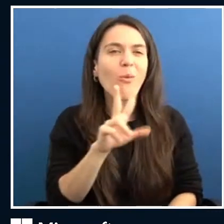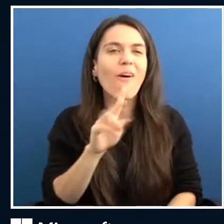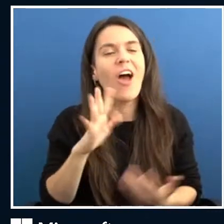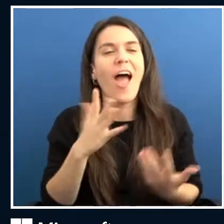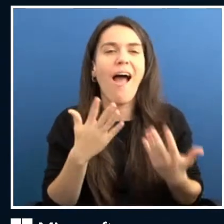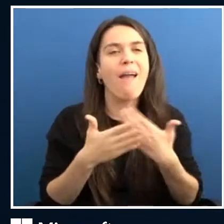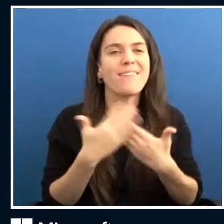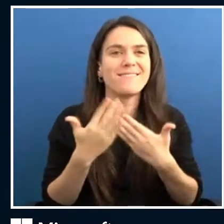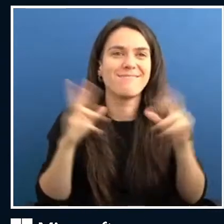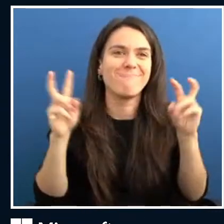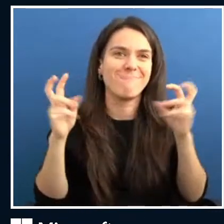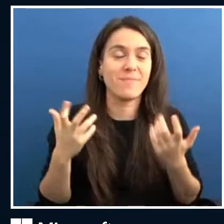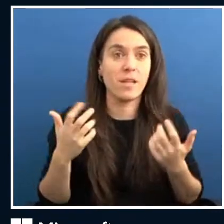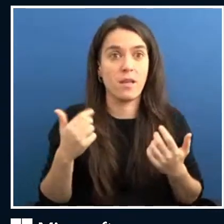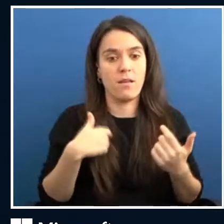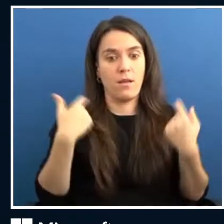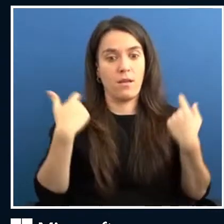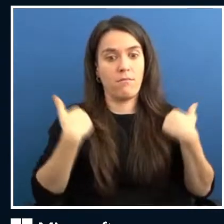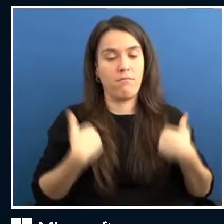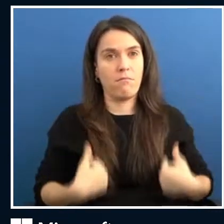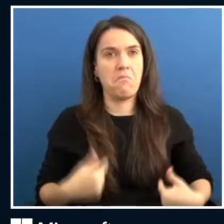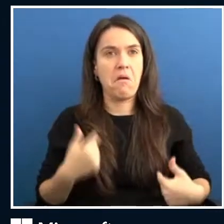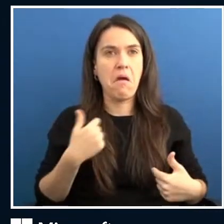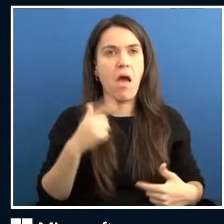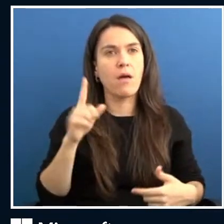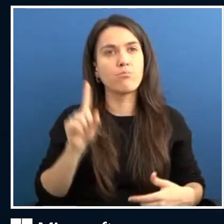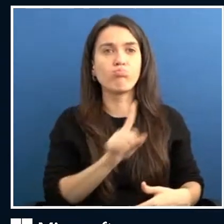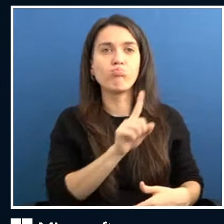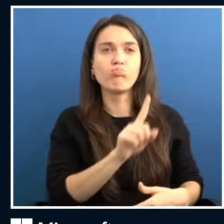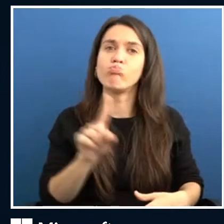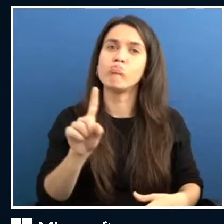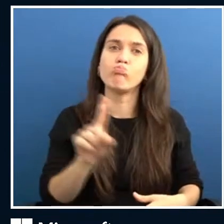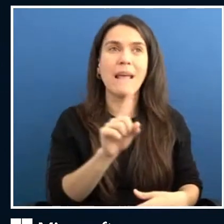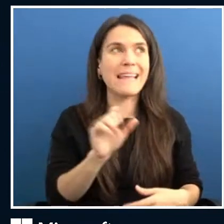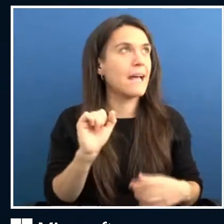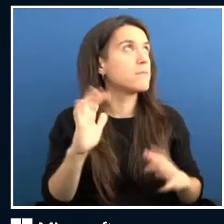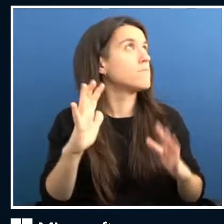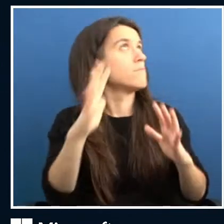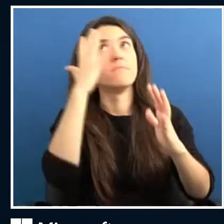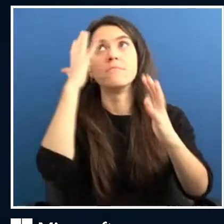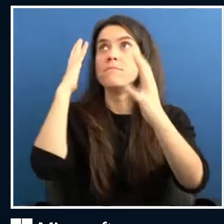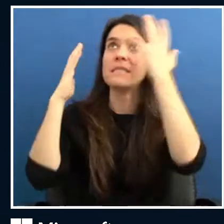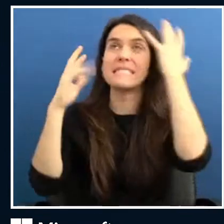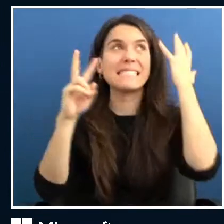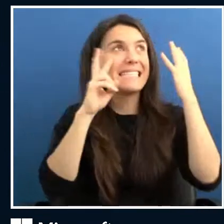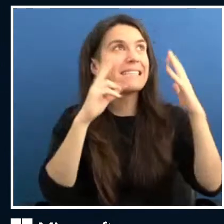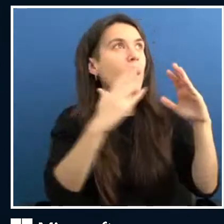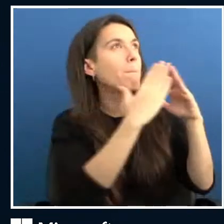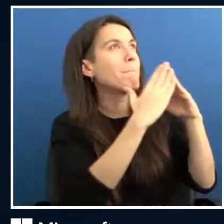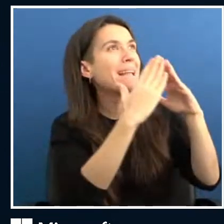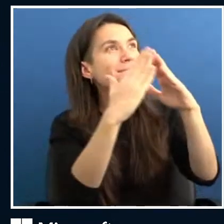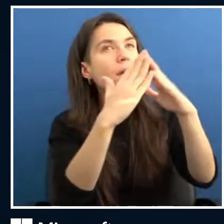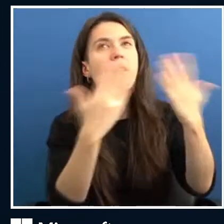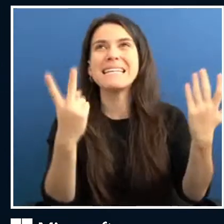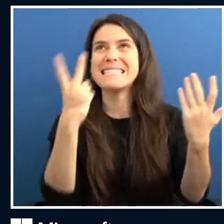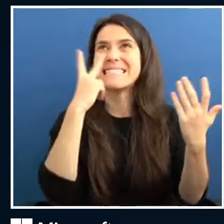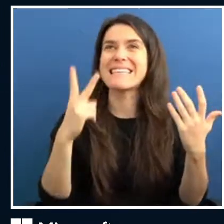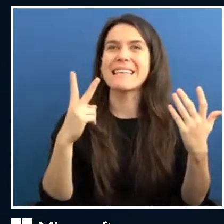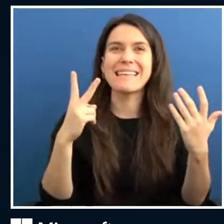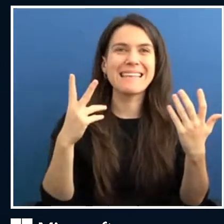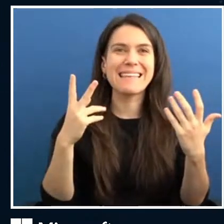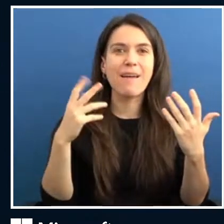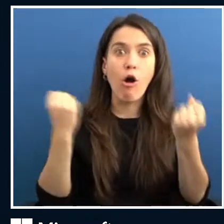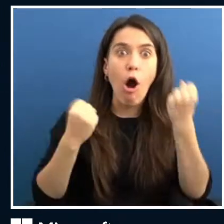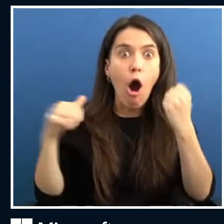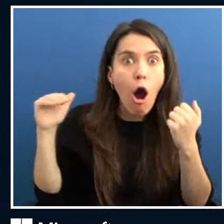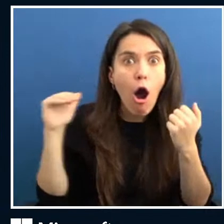surroundings, we can identify what objects are present around us in a matter of seconds. So not only our